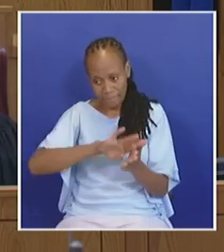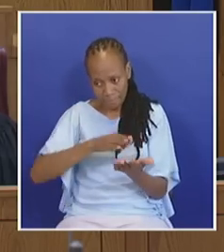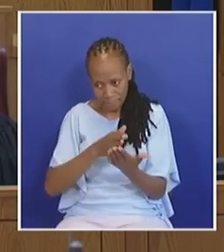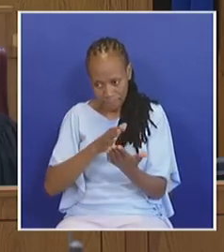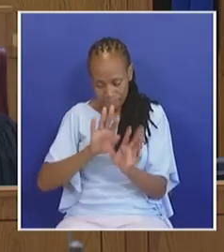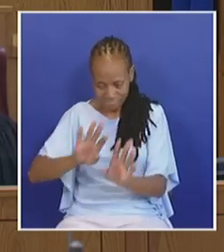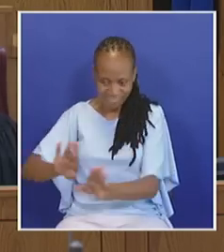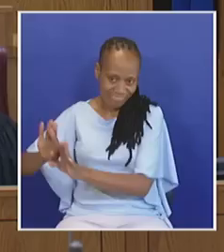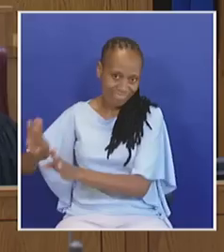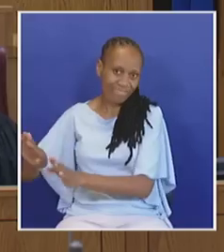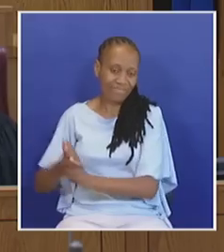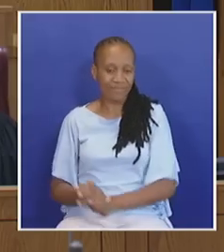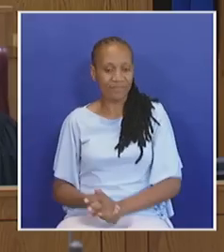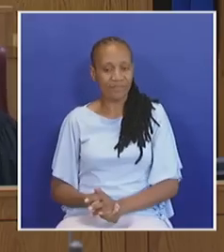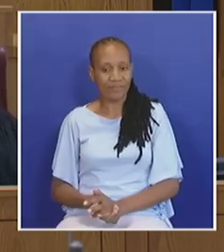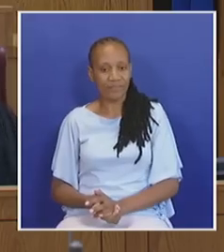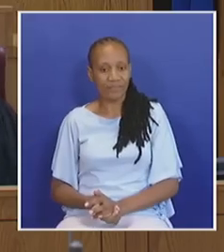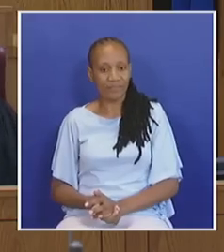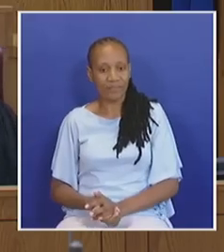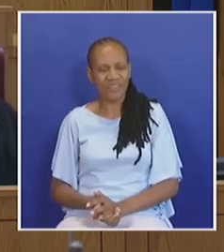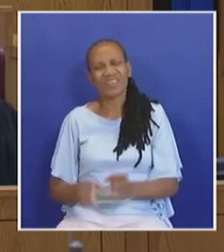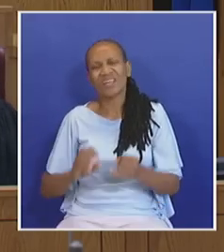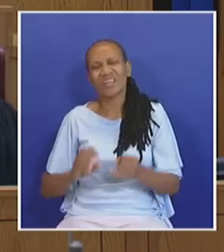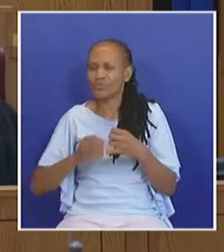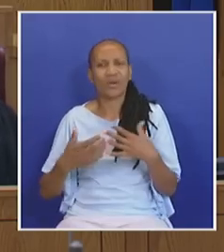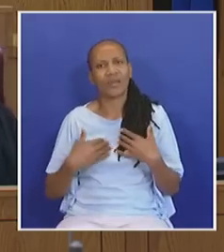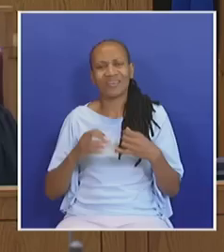try in this House to be as fair as I can.